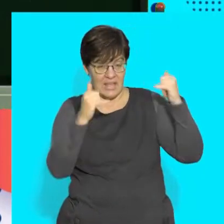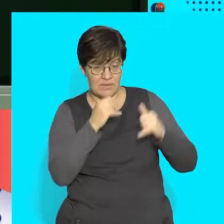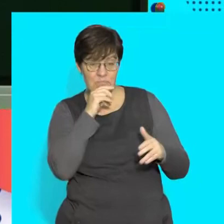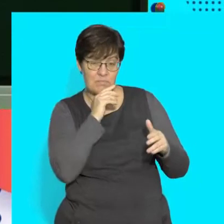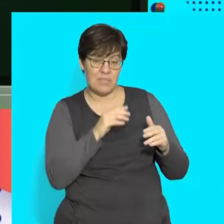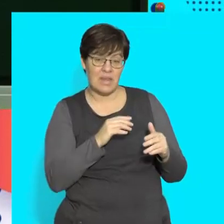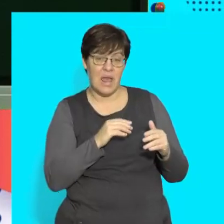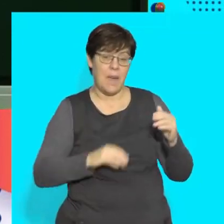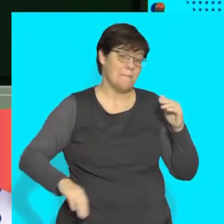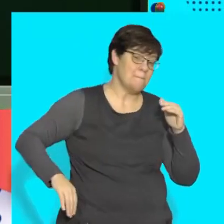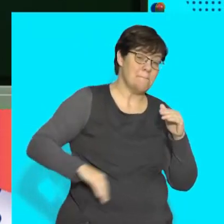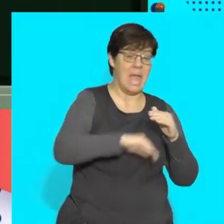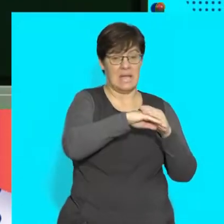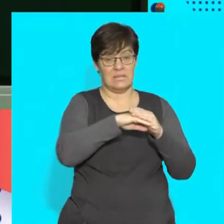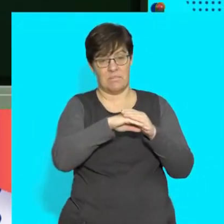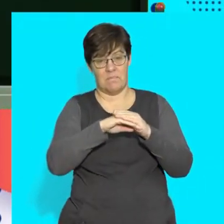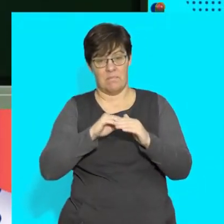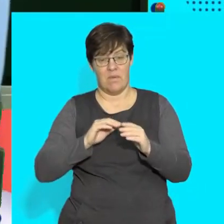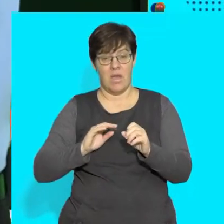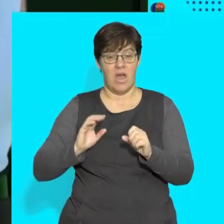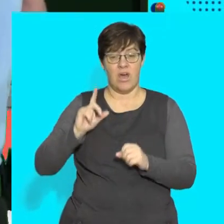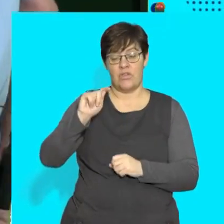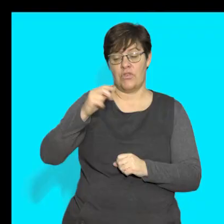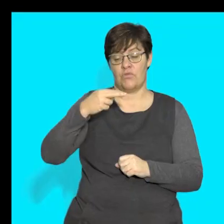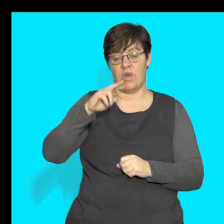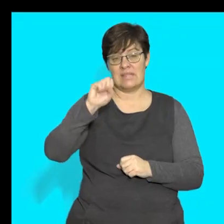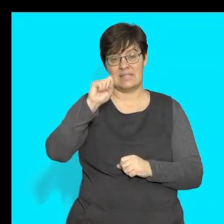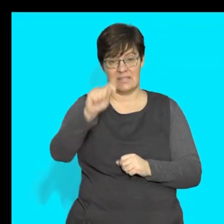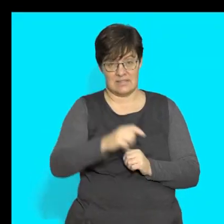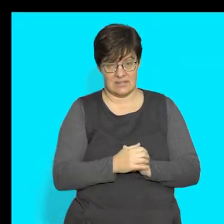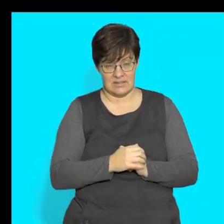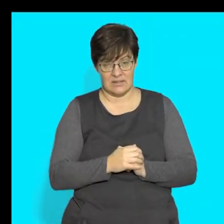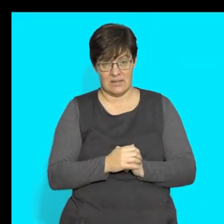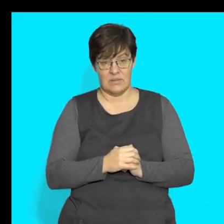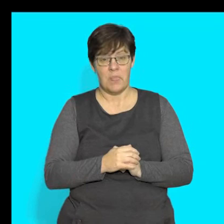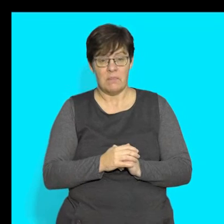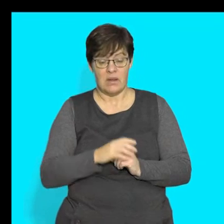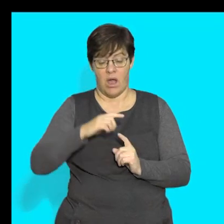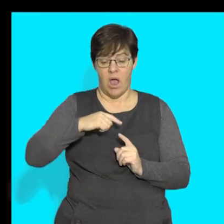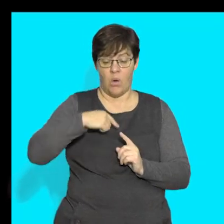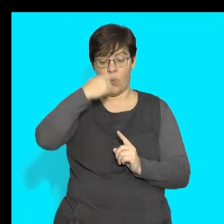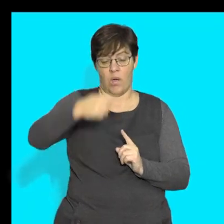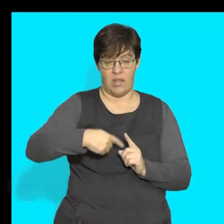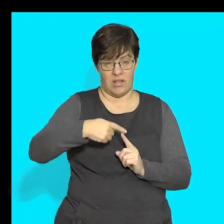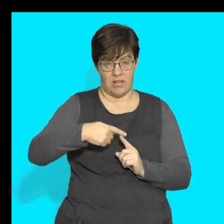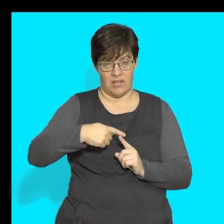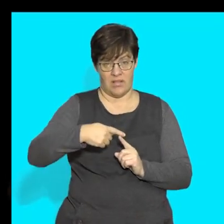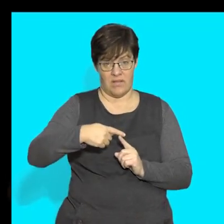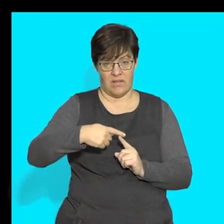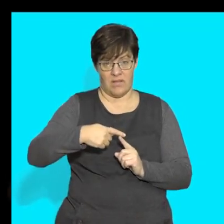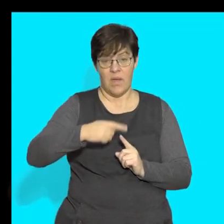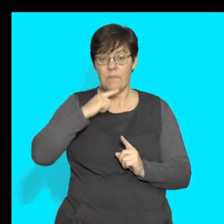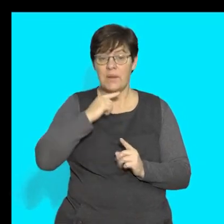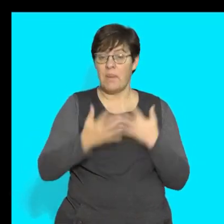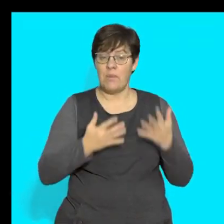going to make sure that there's maximum thrust. Now, another way of doing it is to increase the number of coils. We've